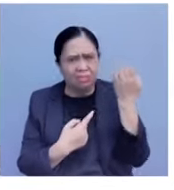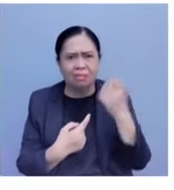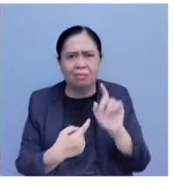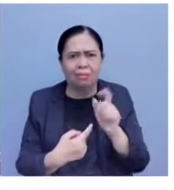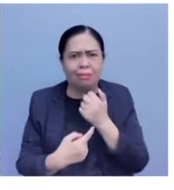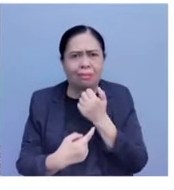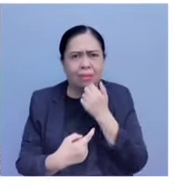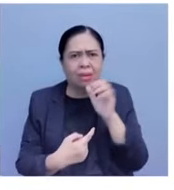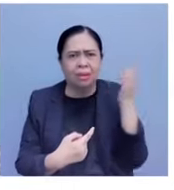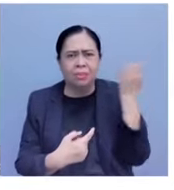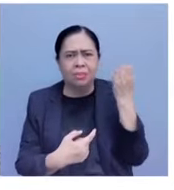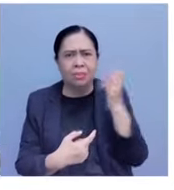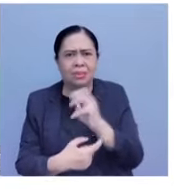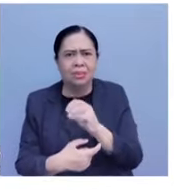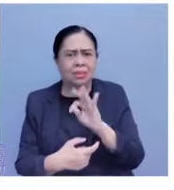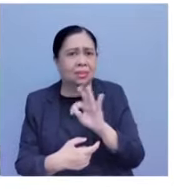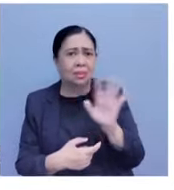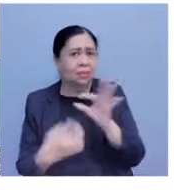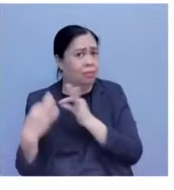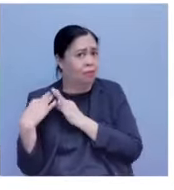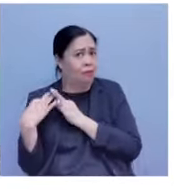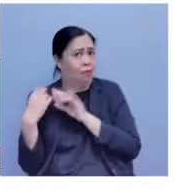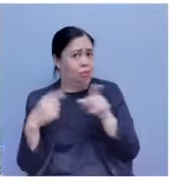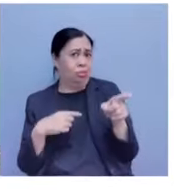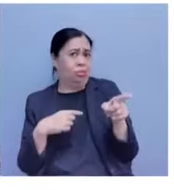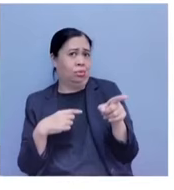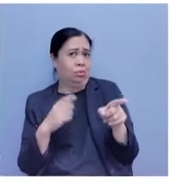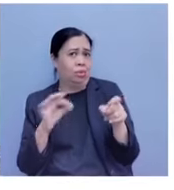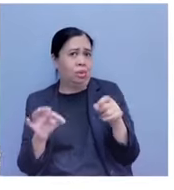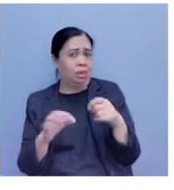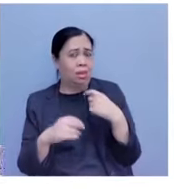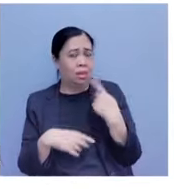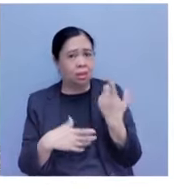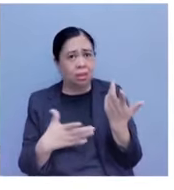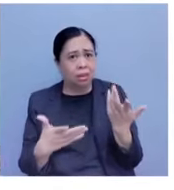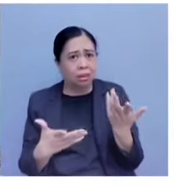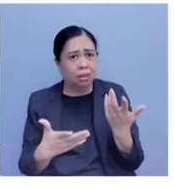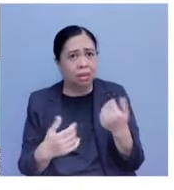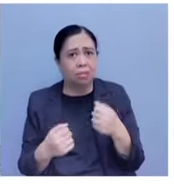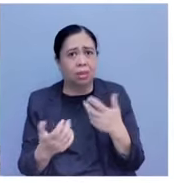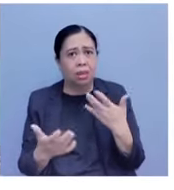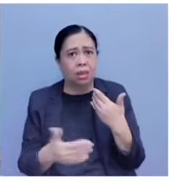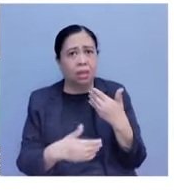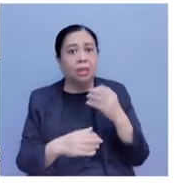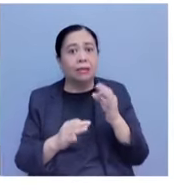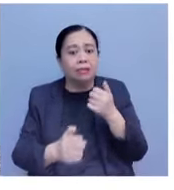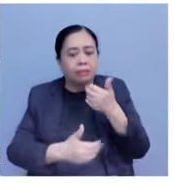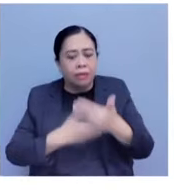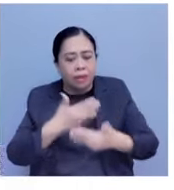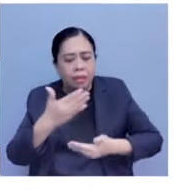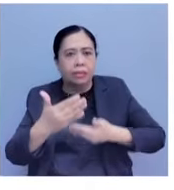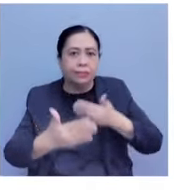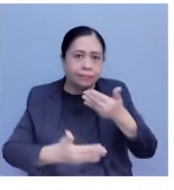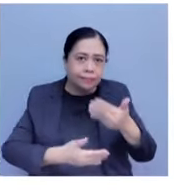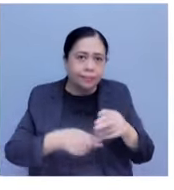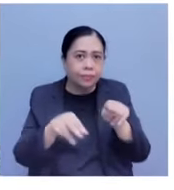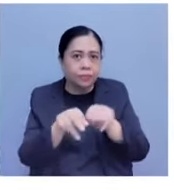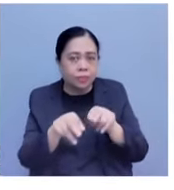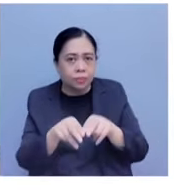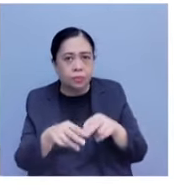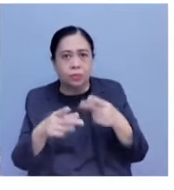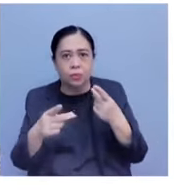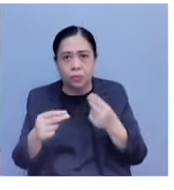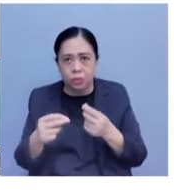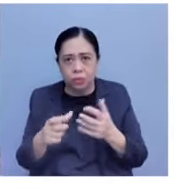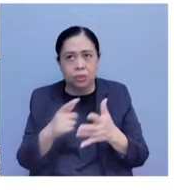And that's their fault, I think. Mm-hmm. If they only allowed the normal legislative process to have been conducted,